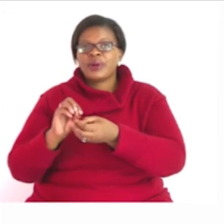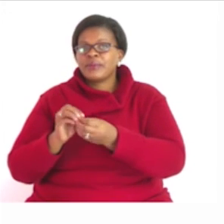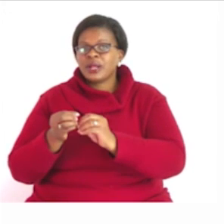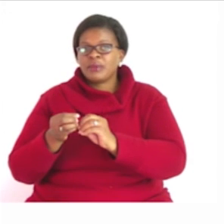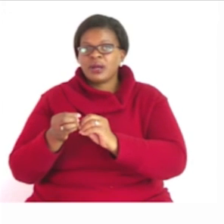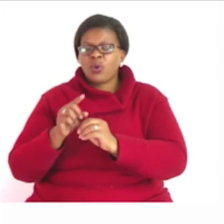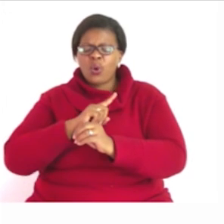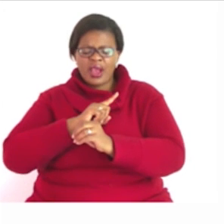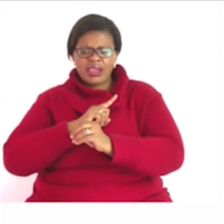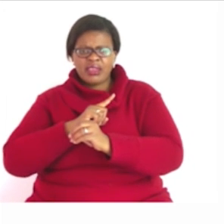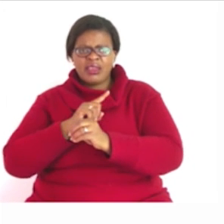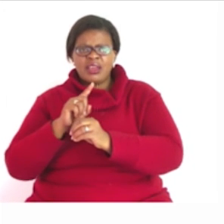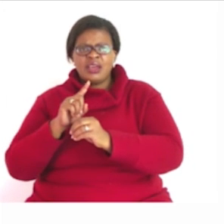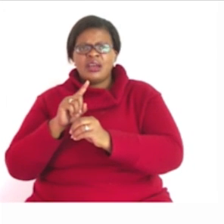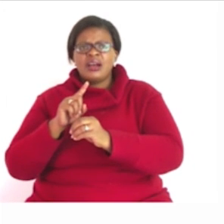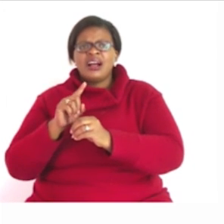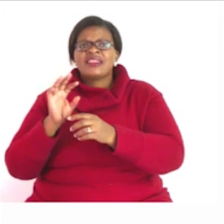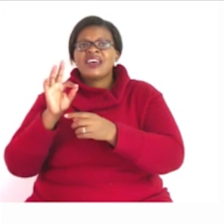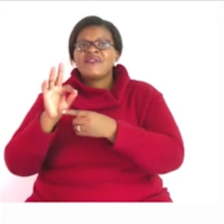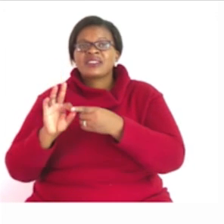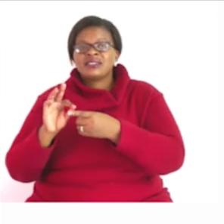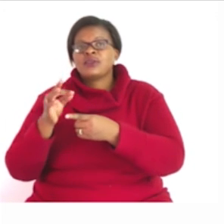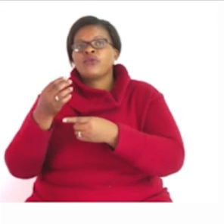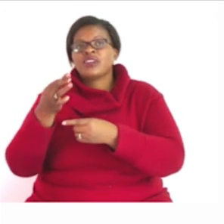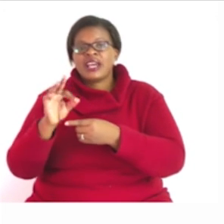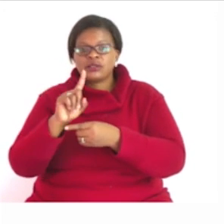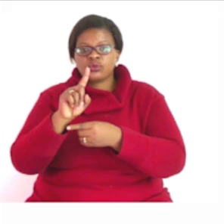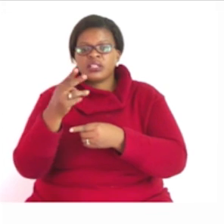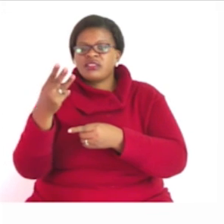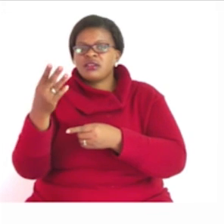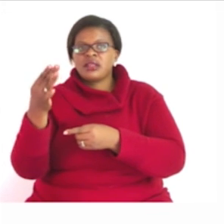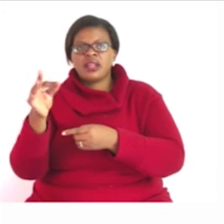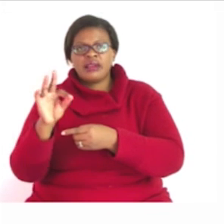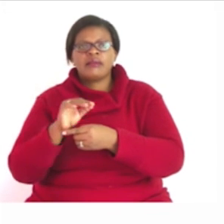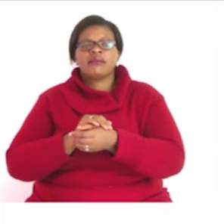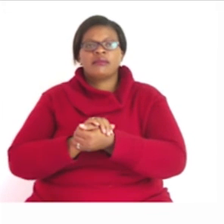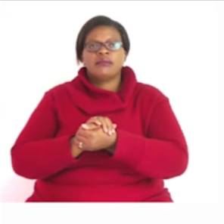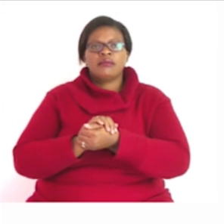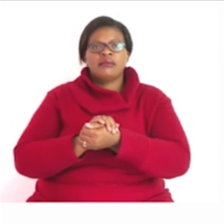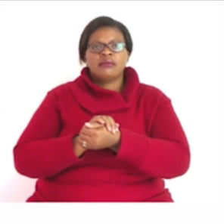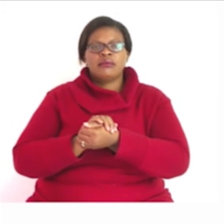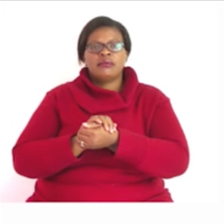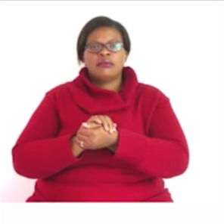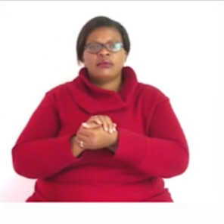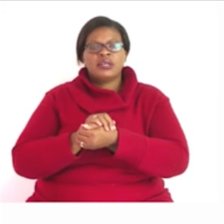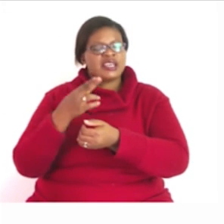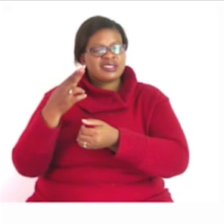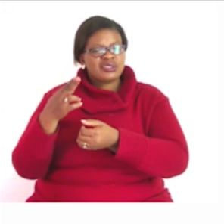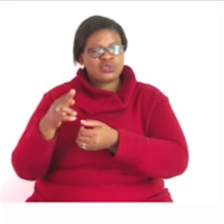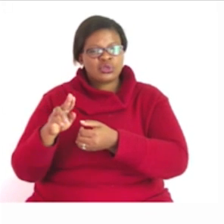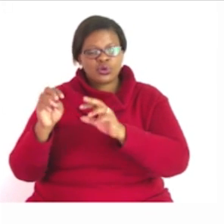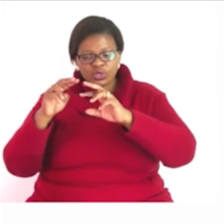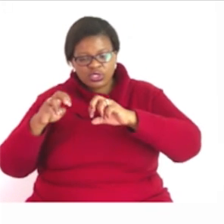Because 9, the factors of 9 is 1, 3, and 9. So it's not that we are looking